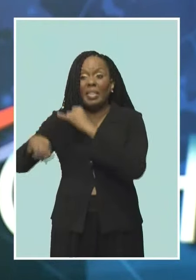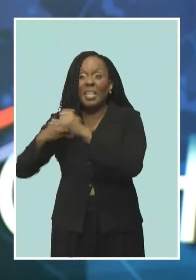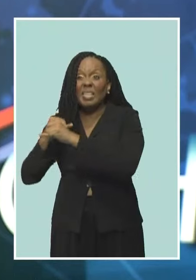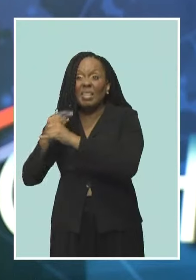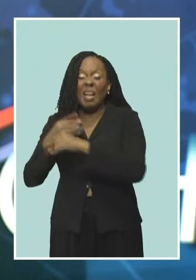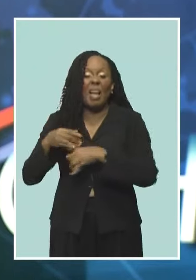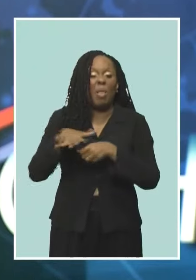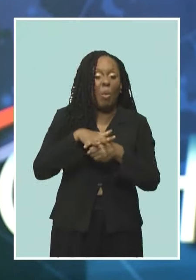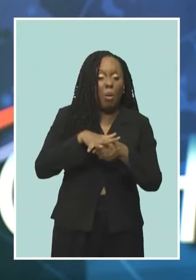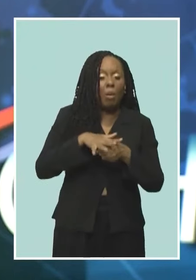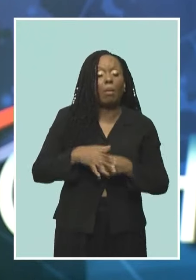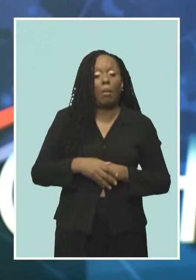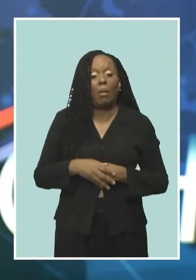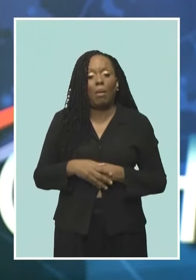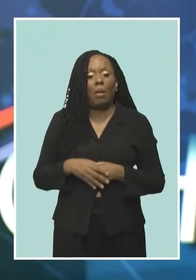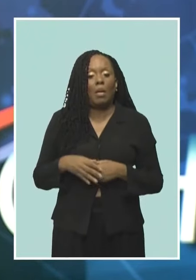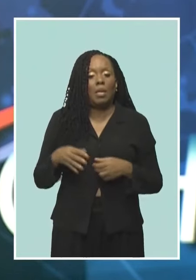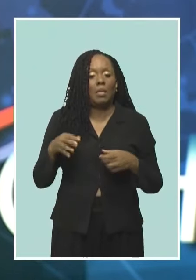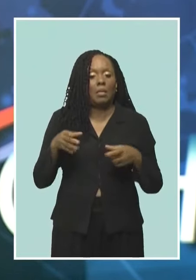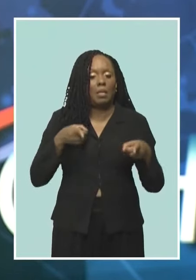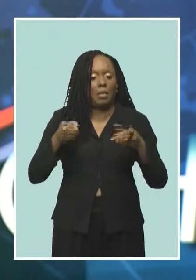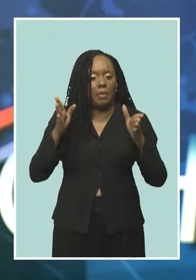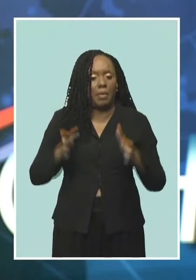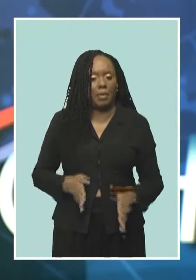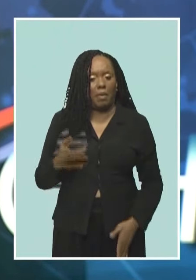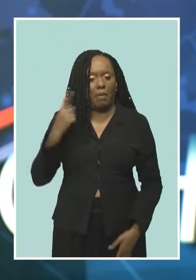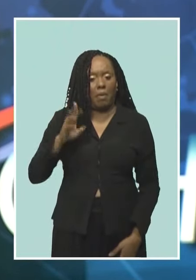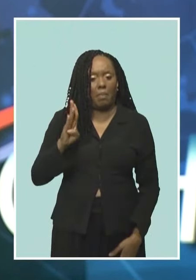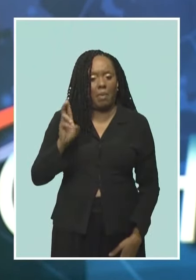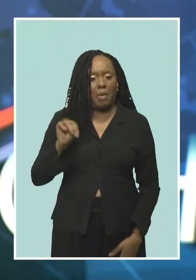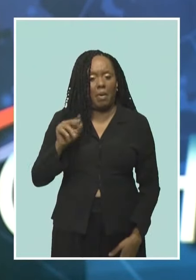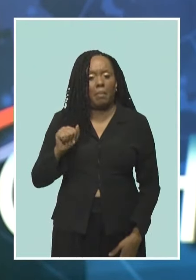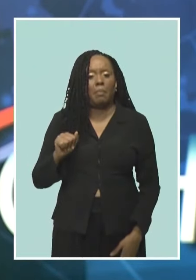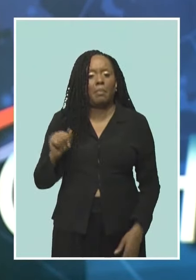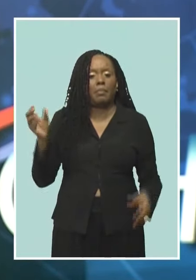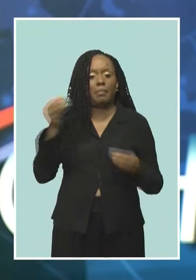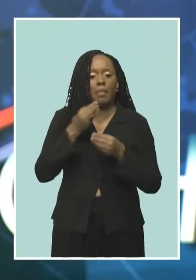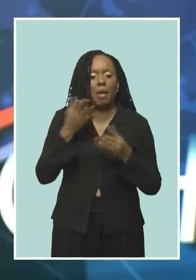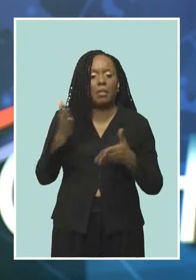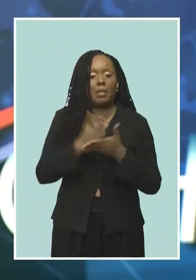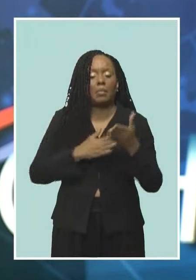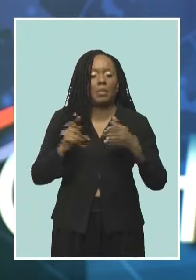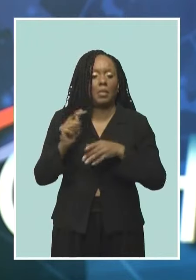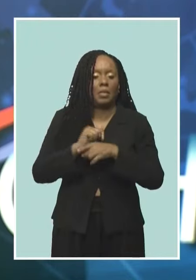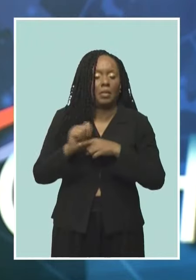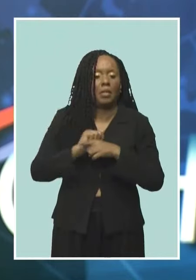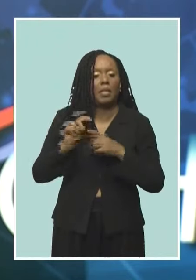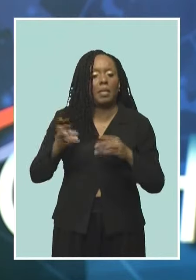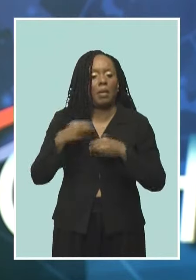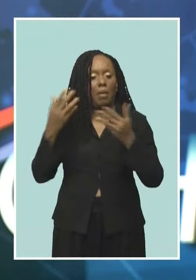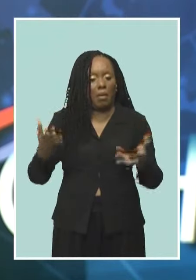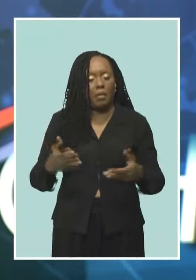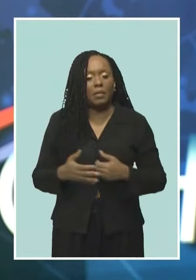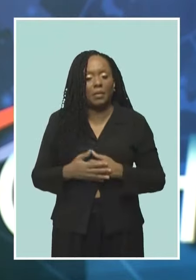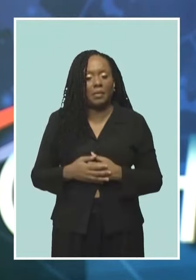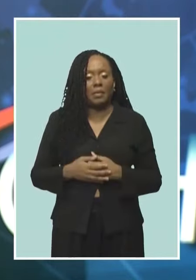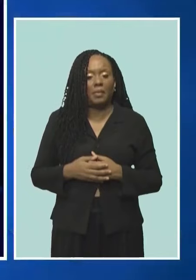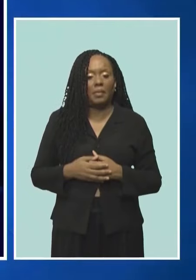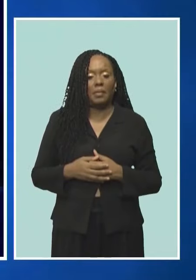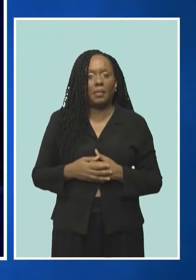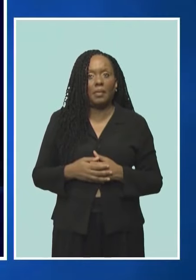Meanwhile, Executive Director of the BMA, Sade Boyce, outlined some of the ongoing training offered to local manufacturers.